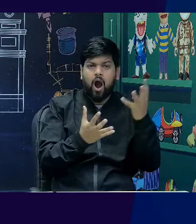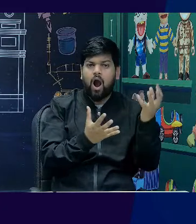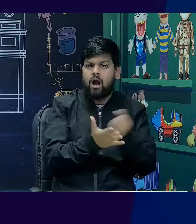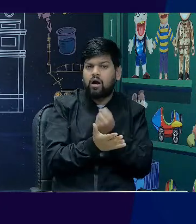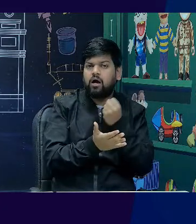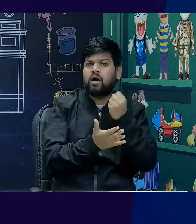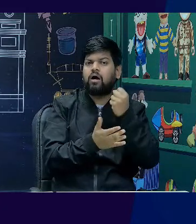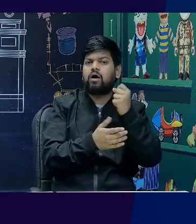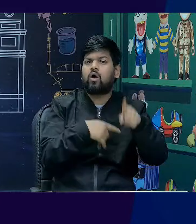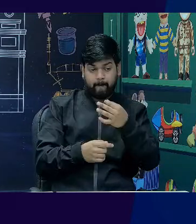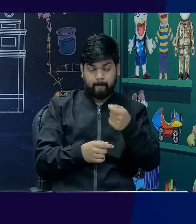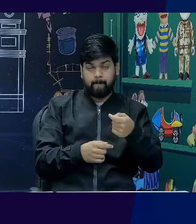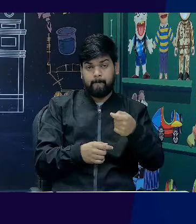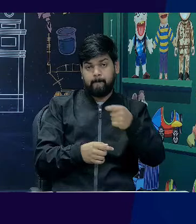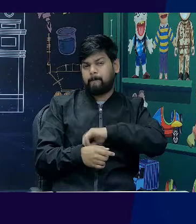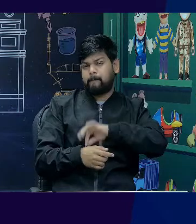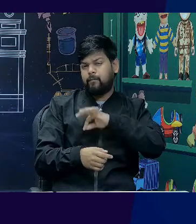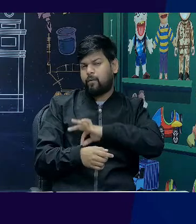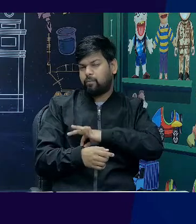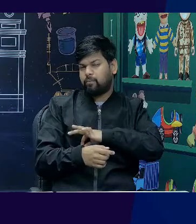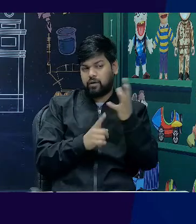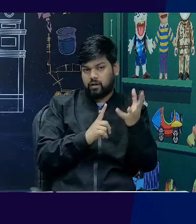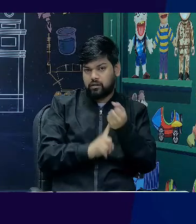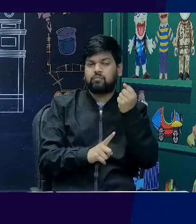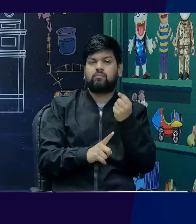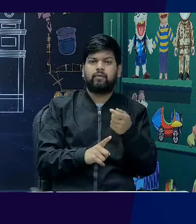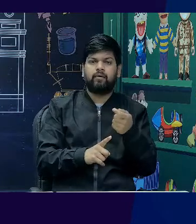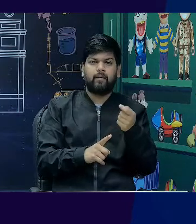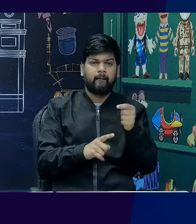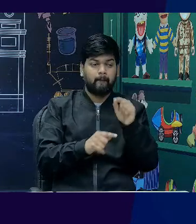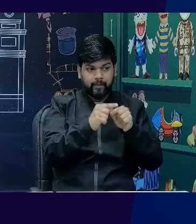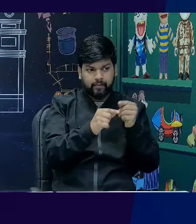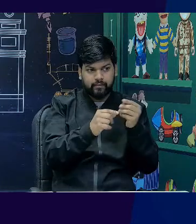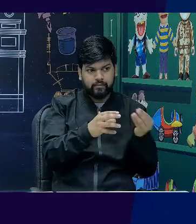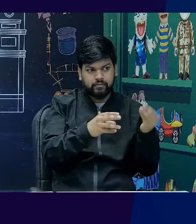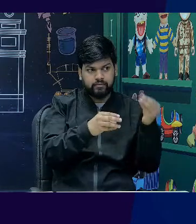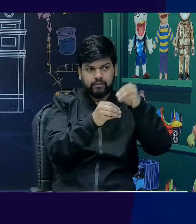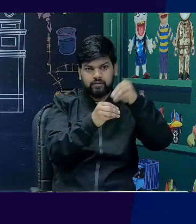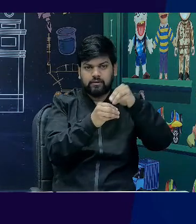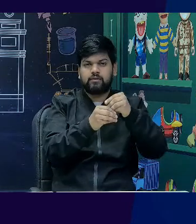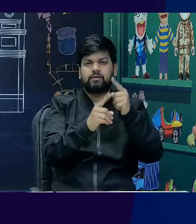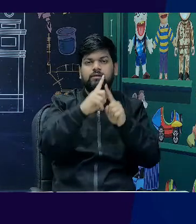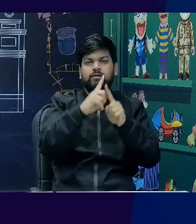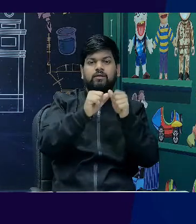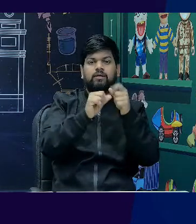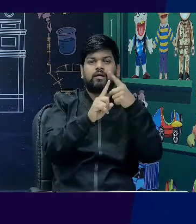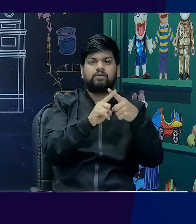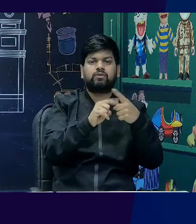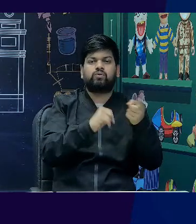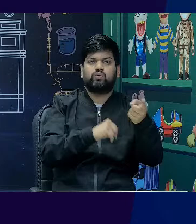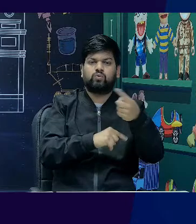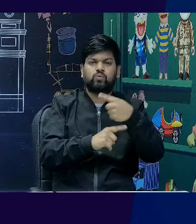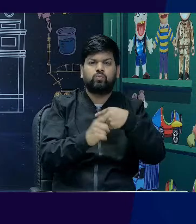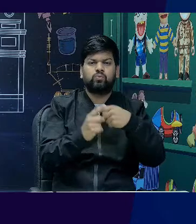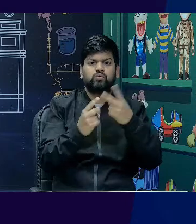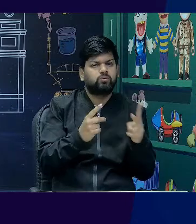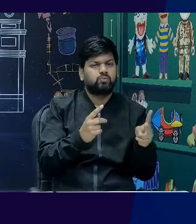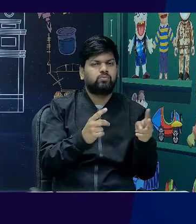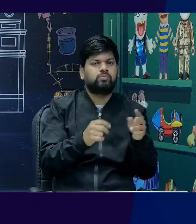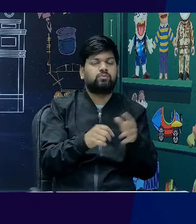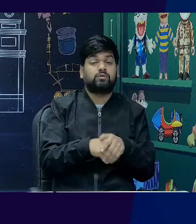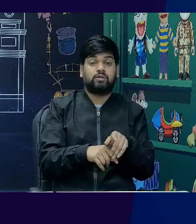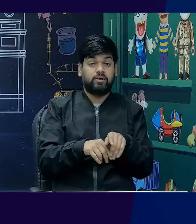dividends, fees and fines, interest receipts. Similarly, when you look at capital receipts, you will have recovery of